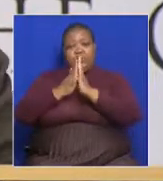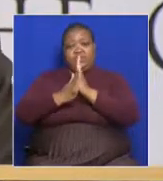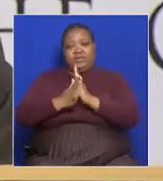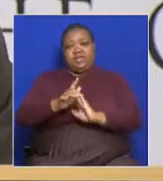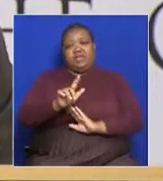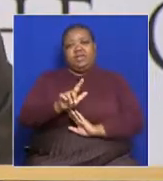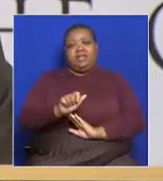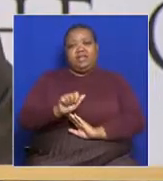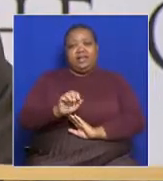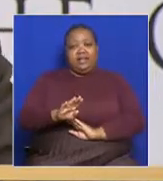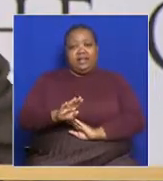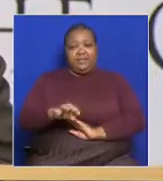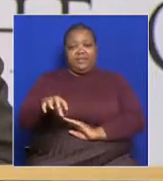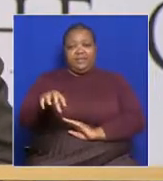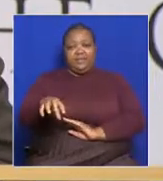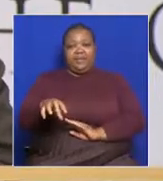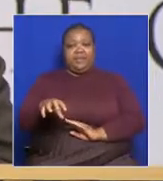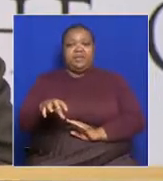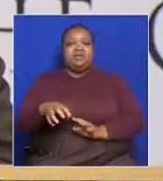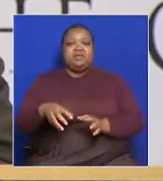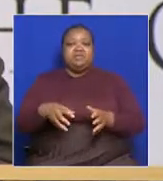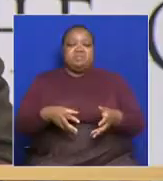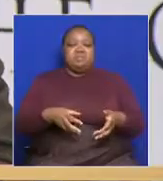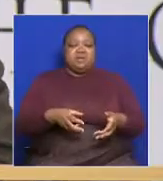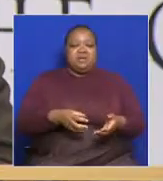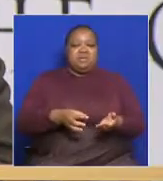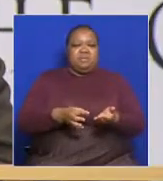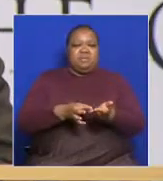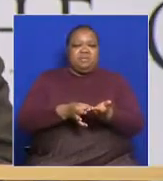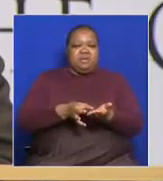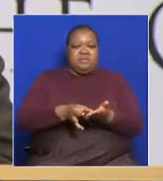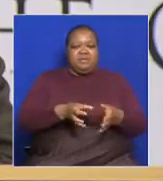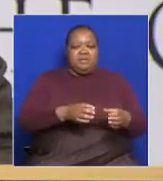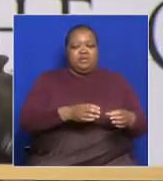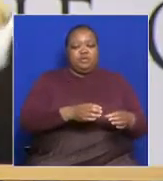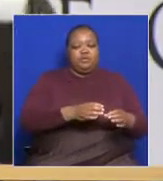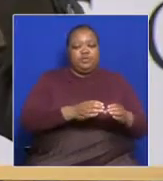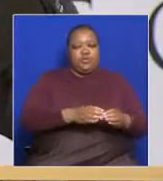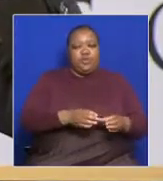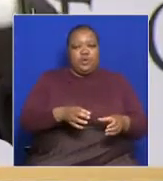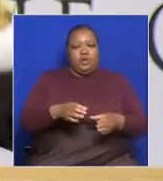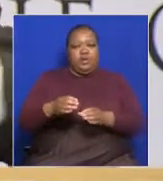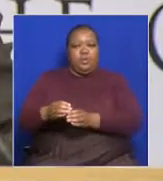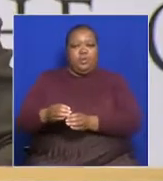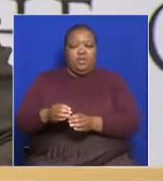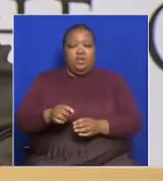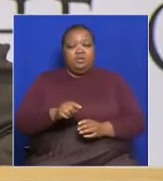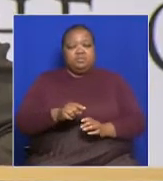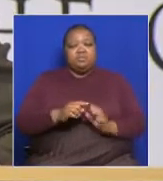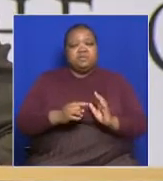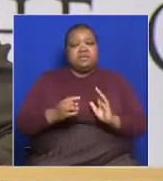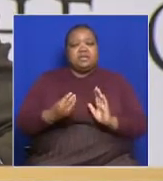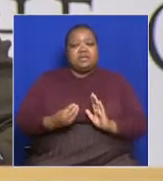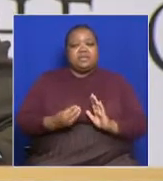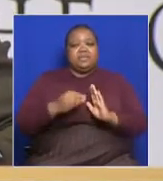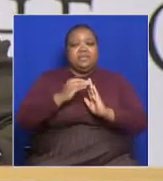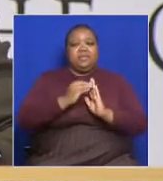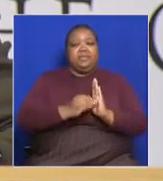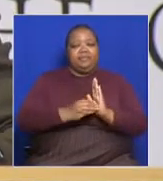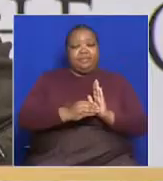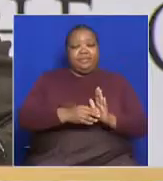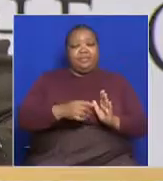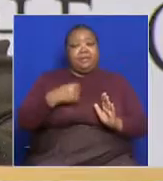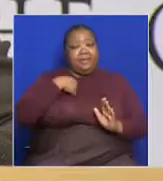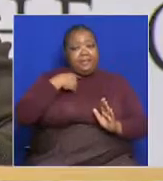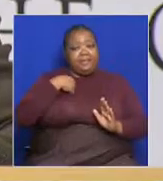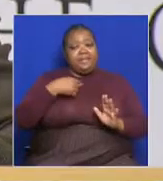smaller quantities of exhibits. This is the relevant entry. Items number so-and-so taken by myself for